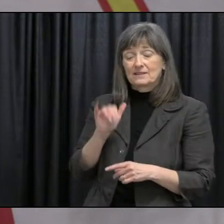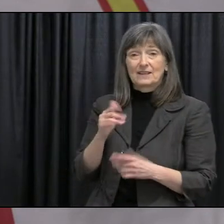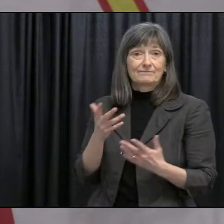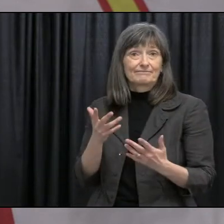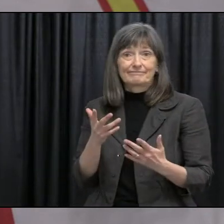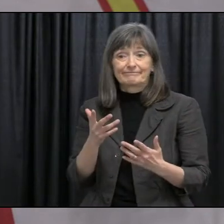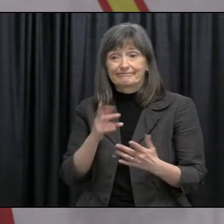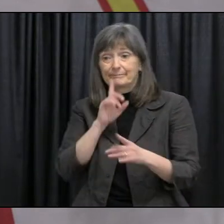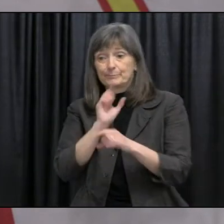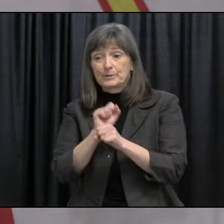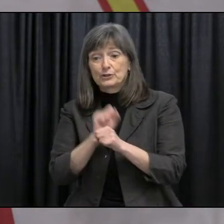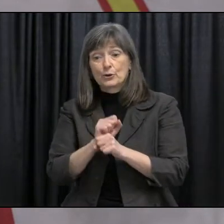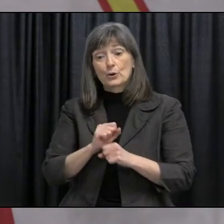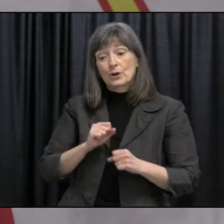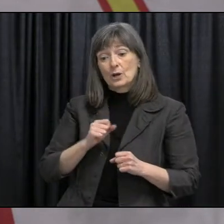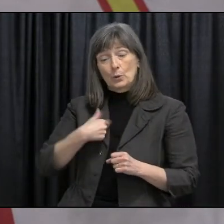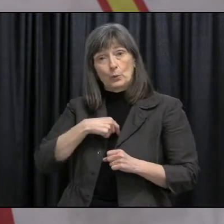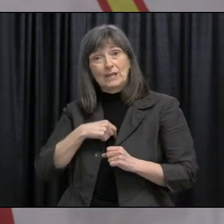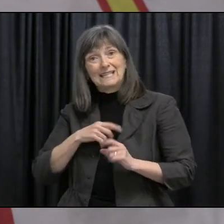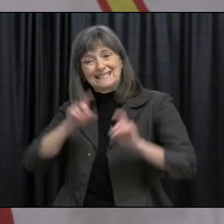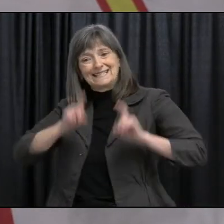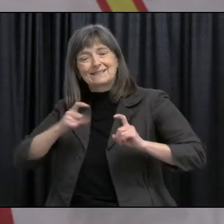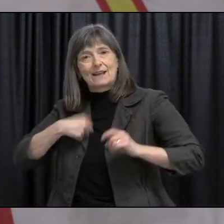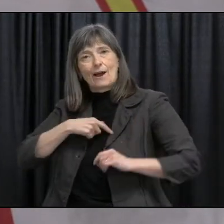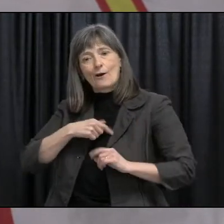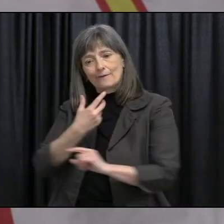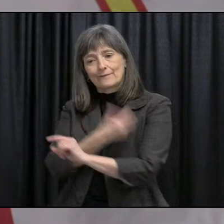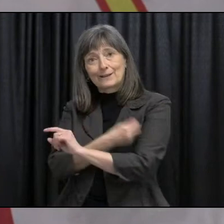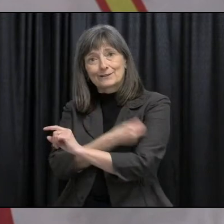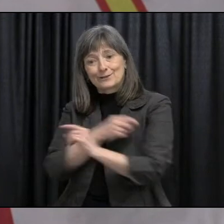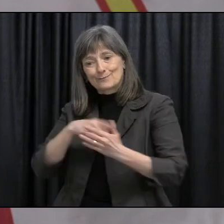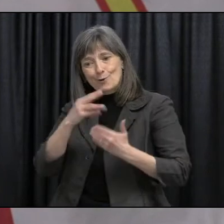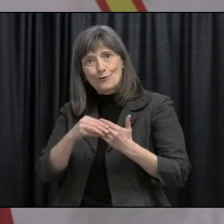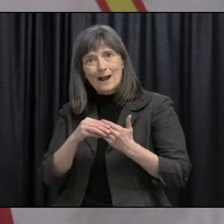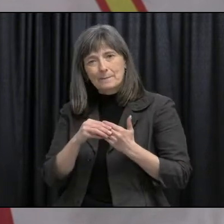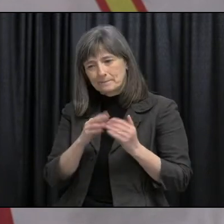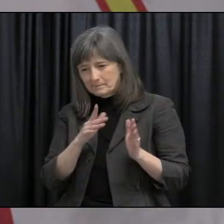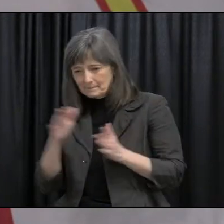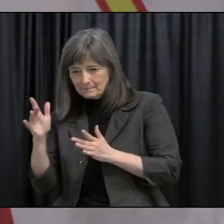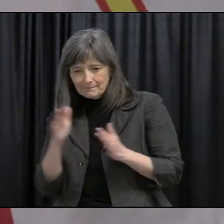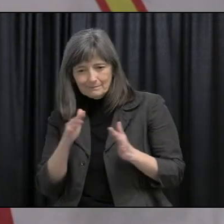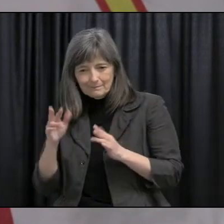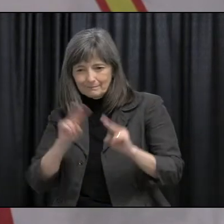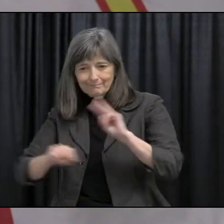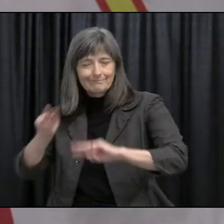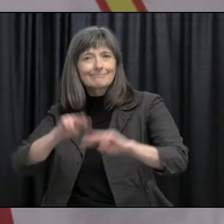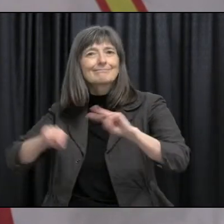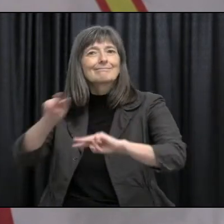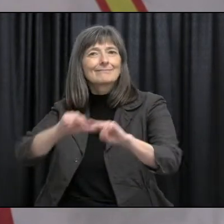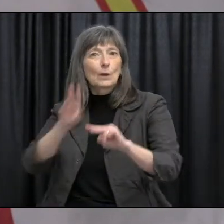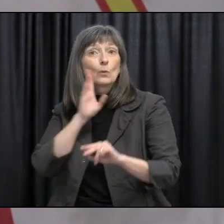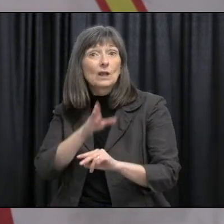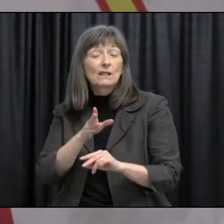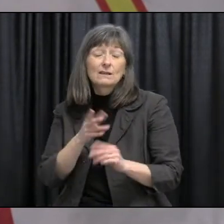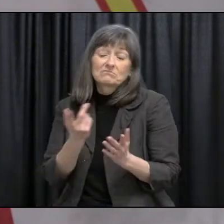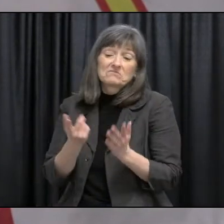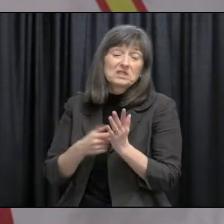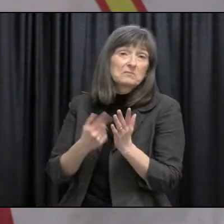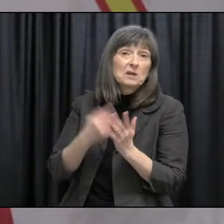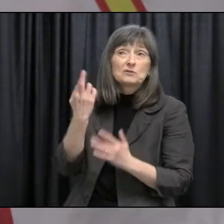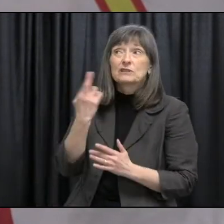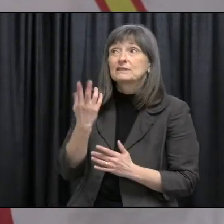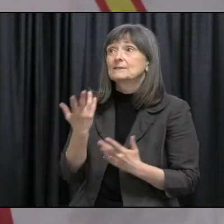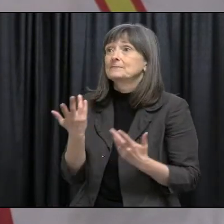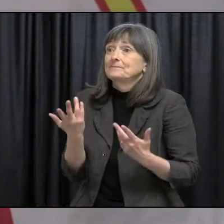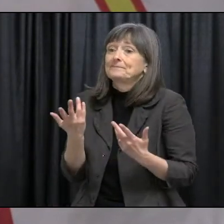your vaccine program is progressing as it should. But sometimes it has to do with